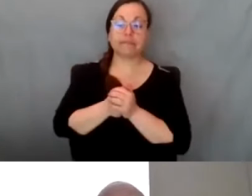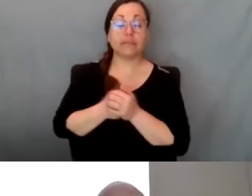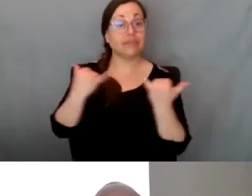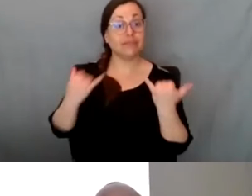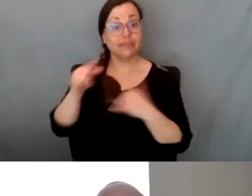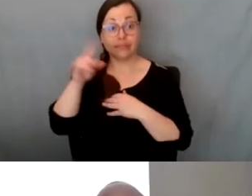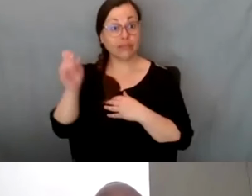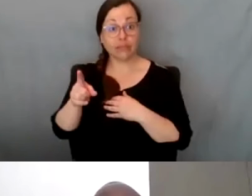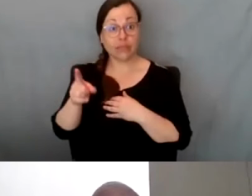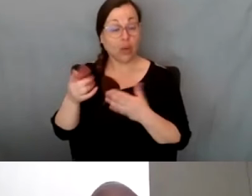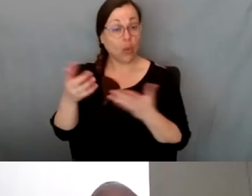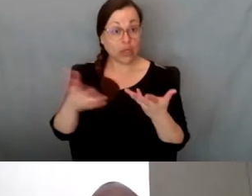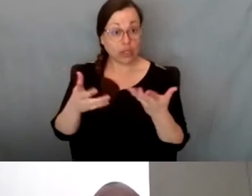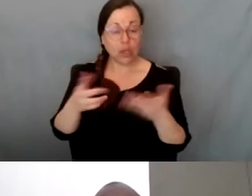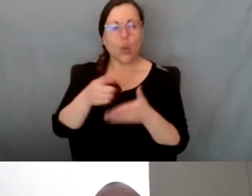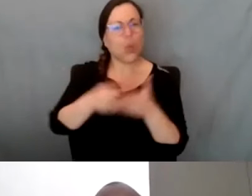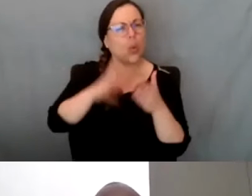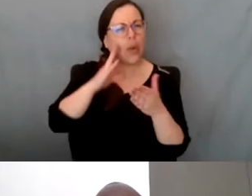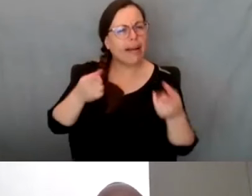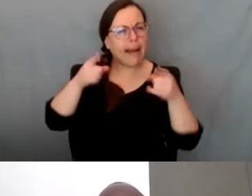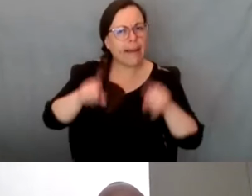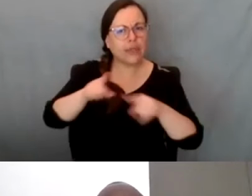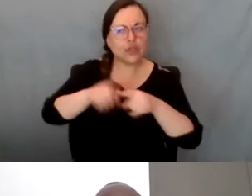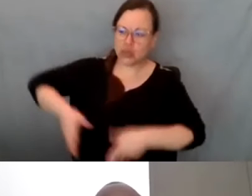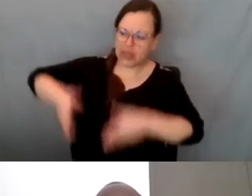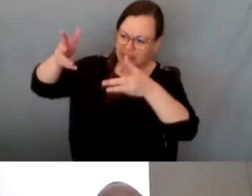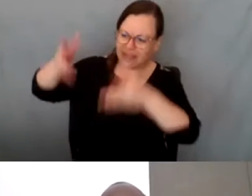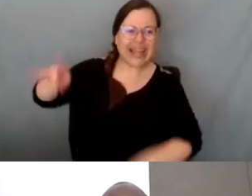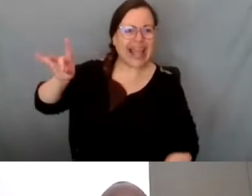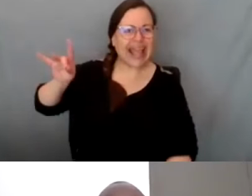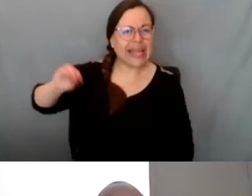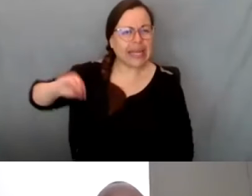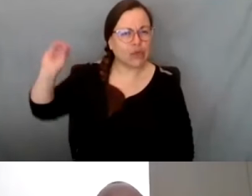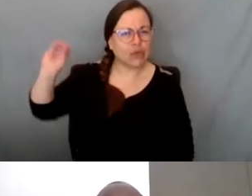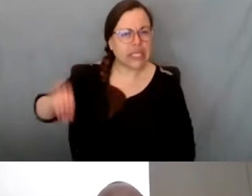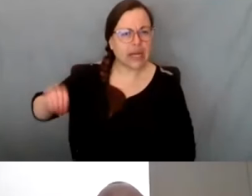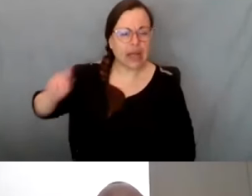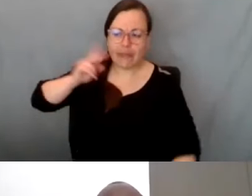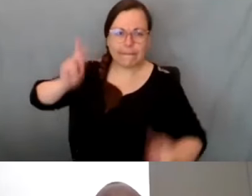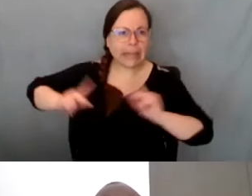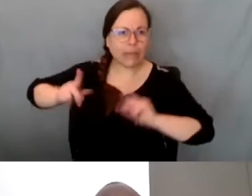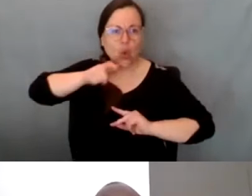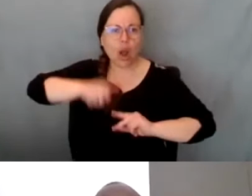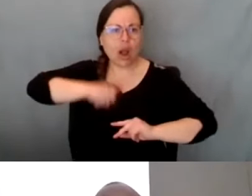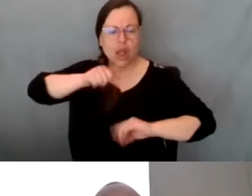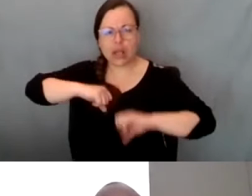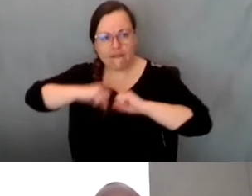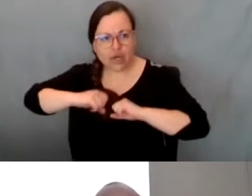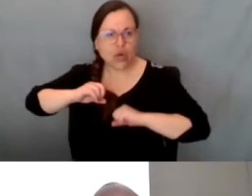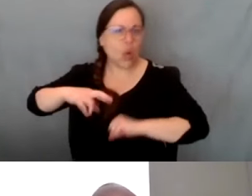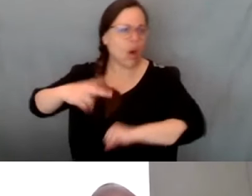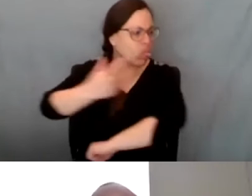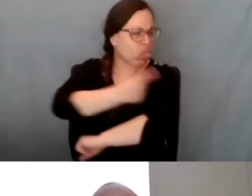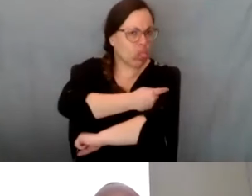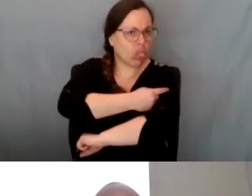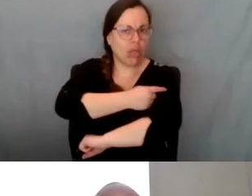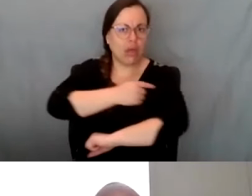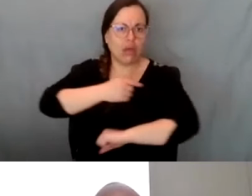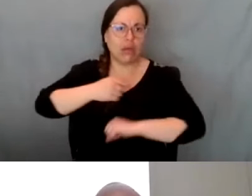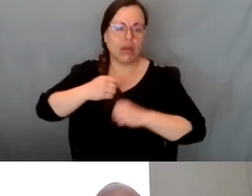will happen for the remaining 80% of the people who are not covered or, yes,